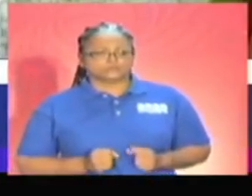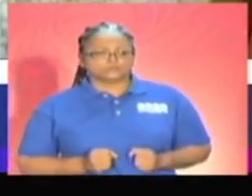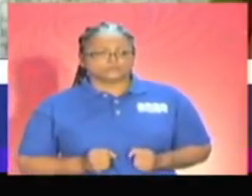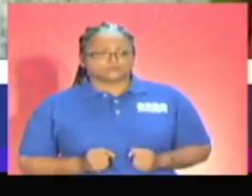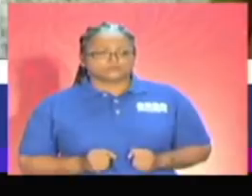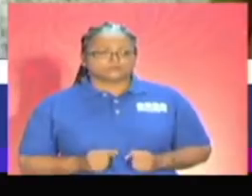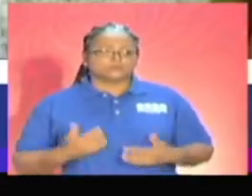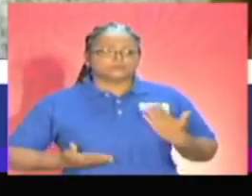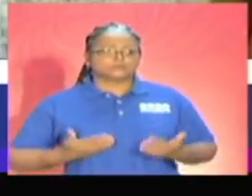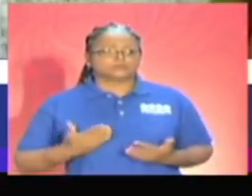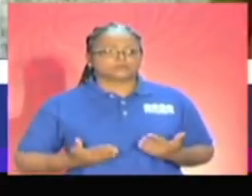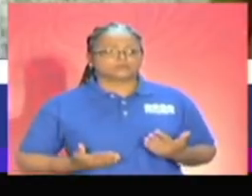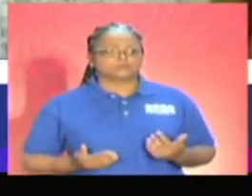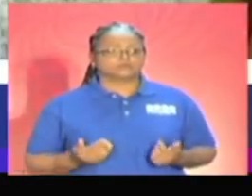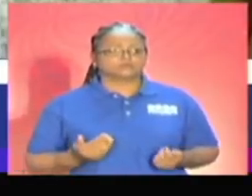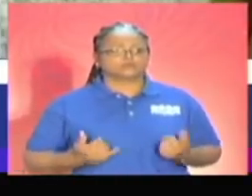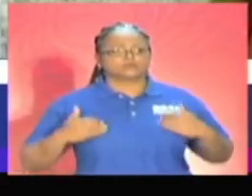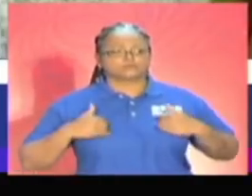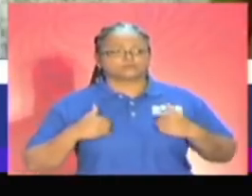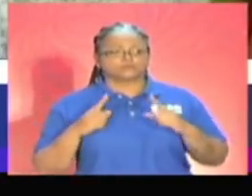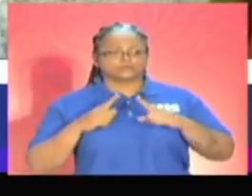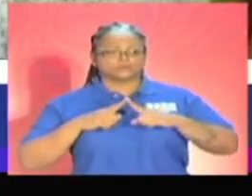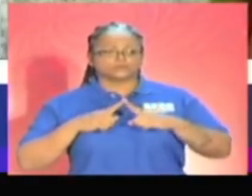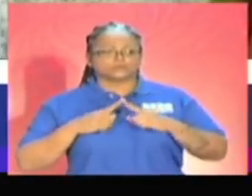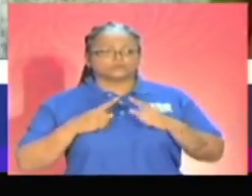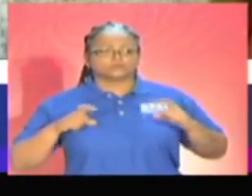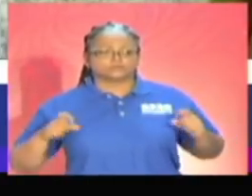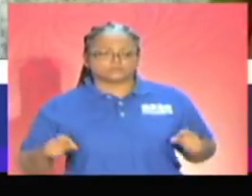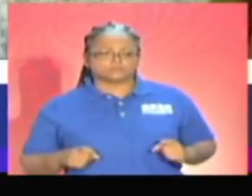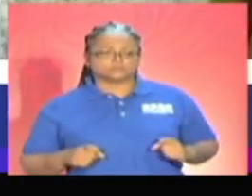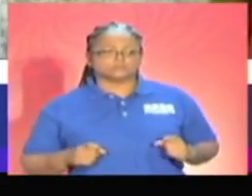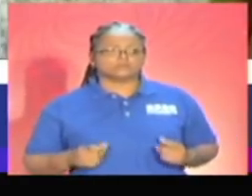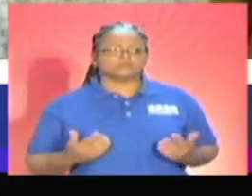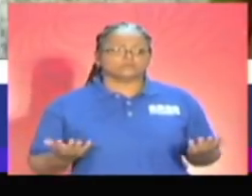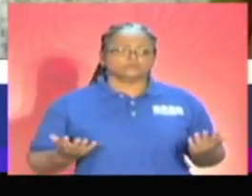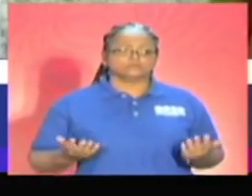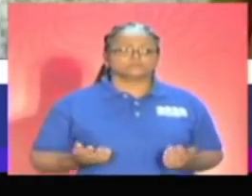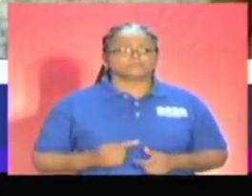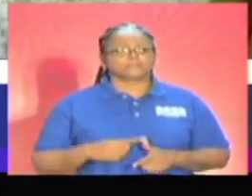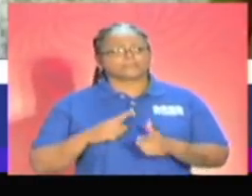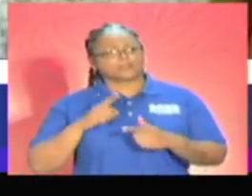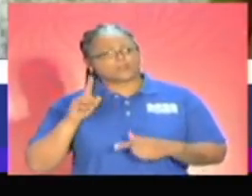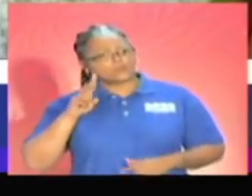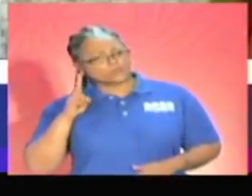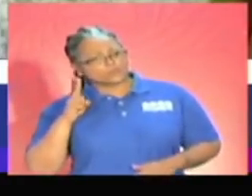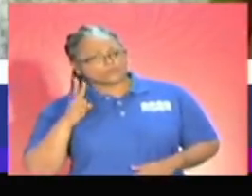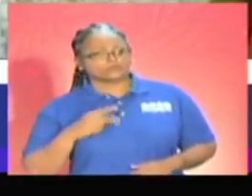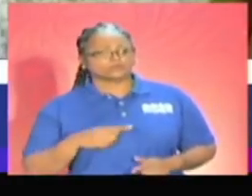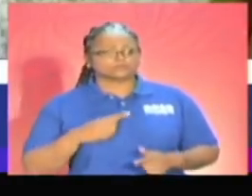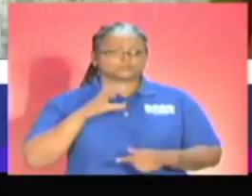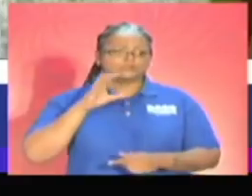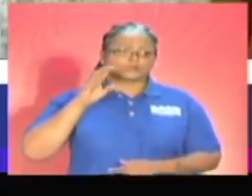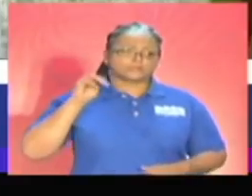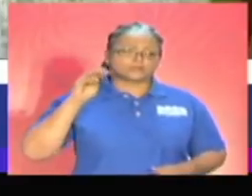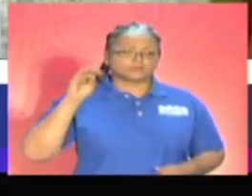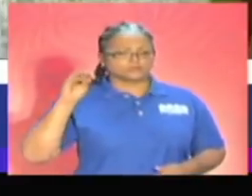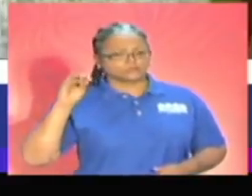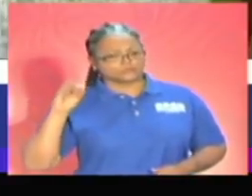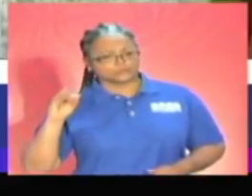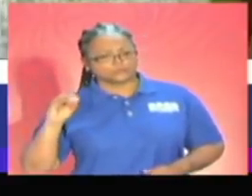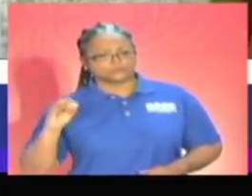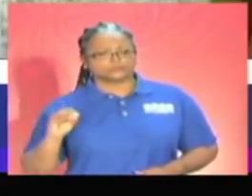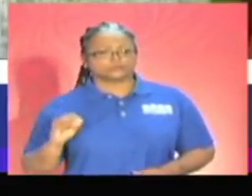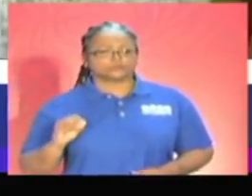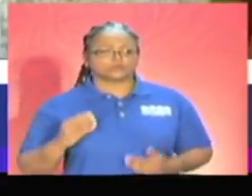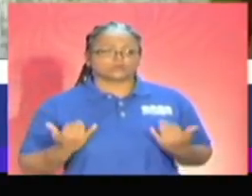reaction? And my second question is to the Chief Medical Officer, Dr. Parasram. Based on our